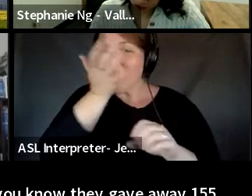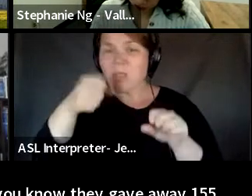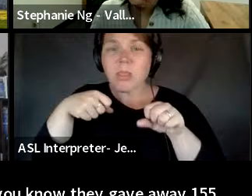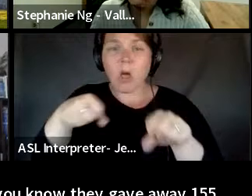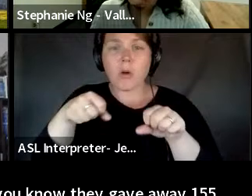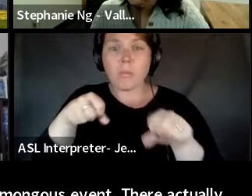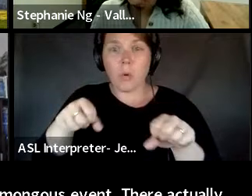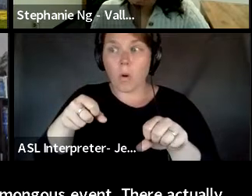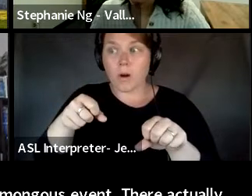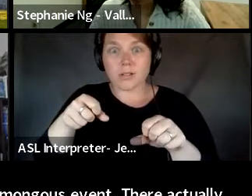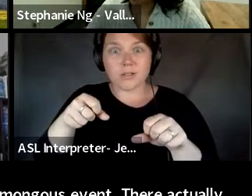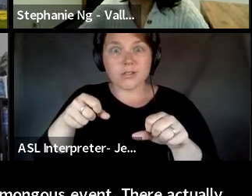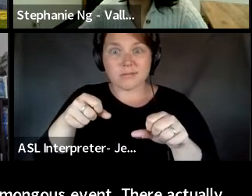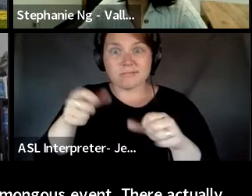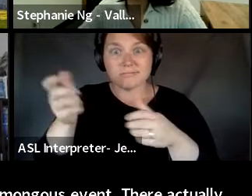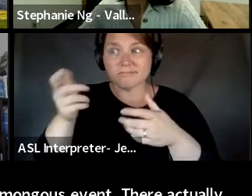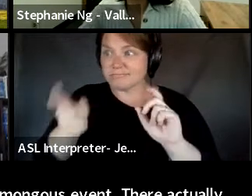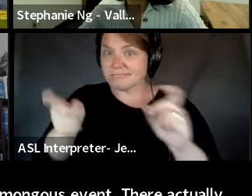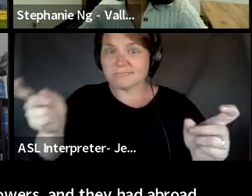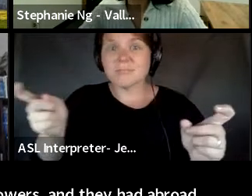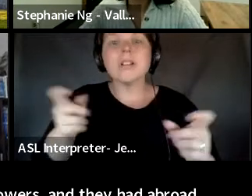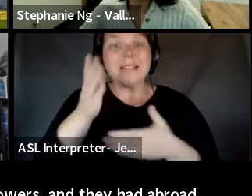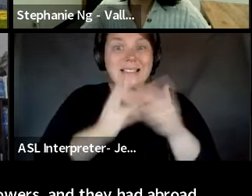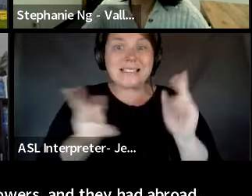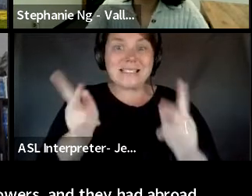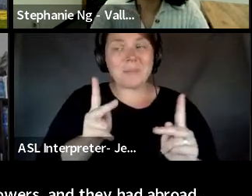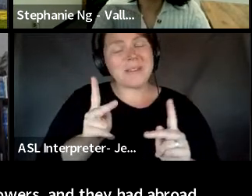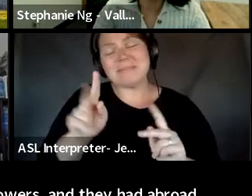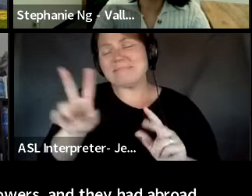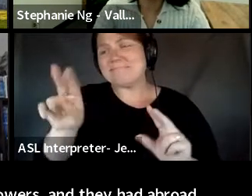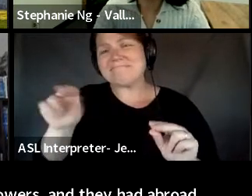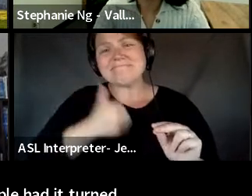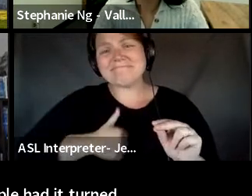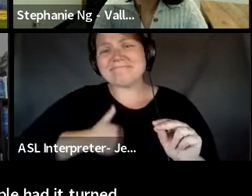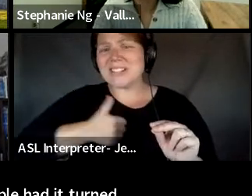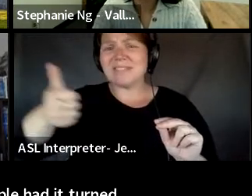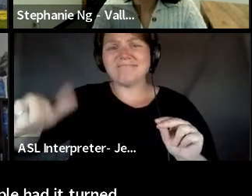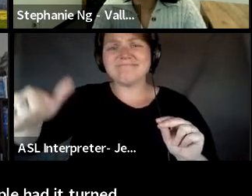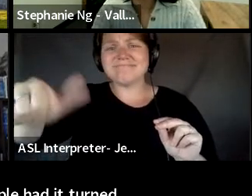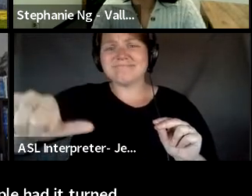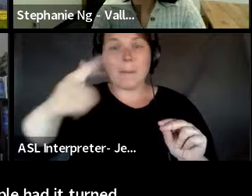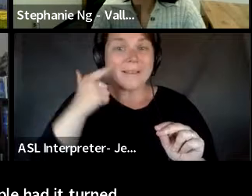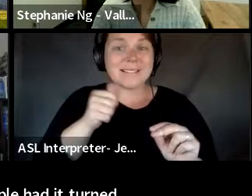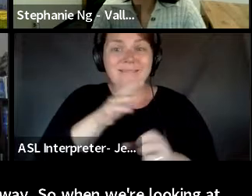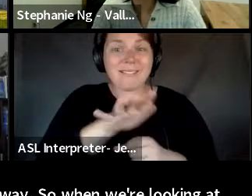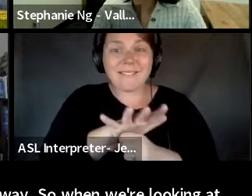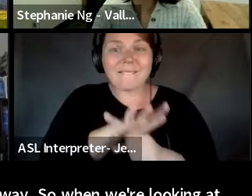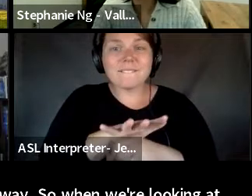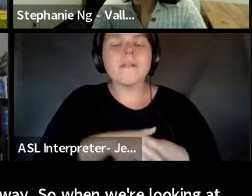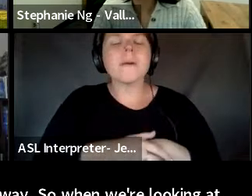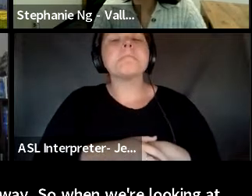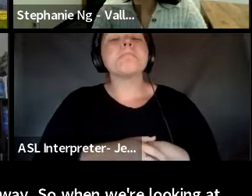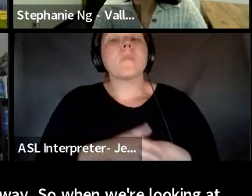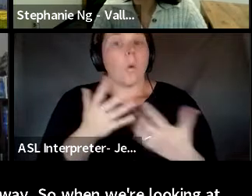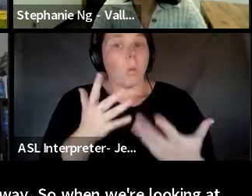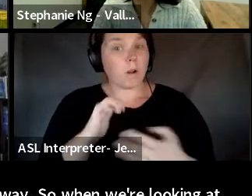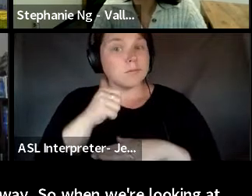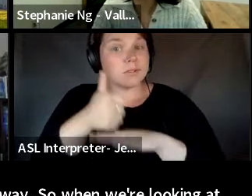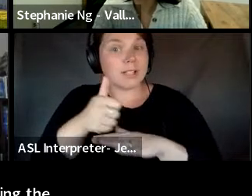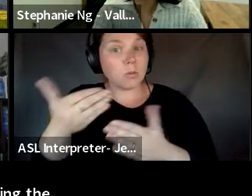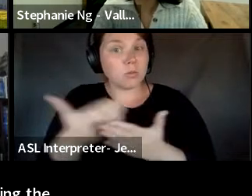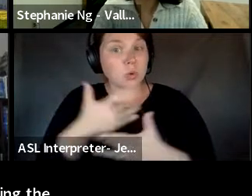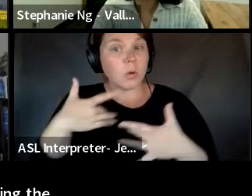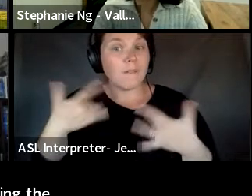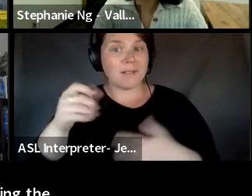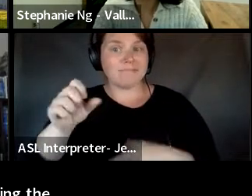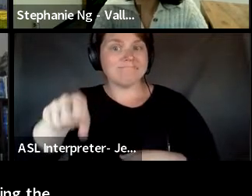abroad. So some people had to turn away. So when we're looking at hosting another event, I think it's fantastic. One is to